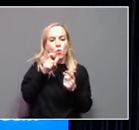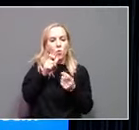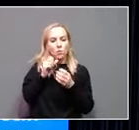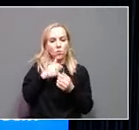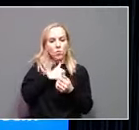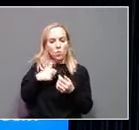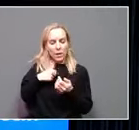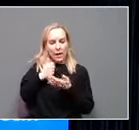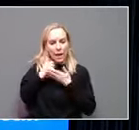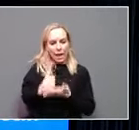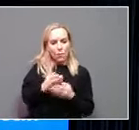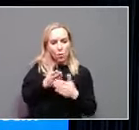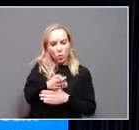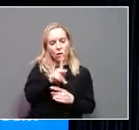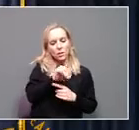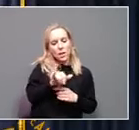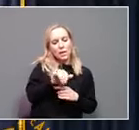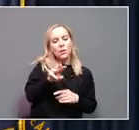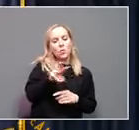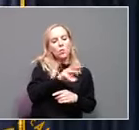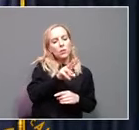Fund or through FEMA?